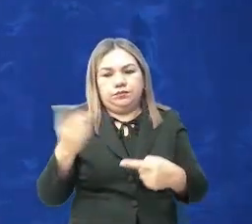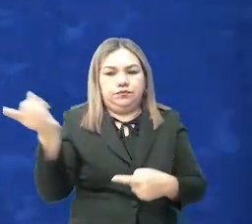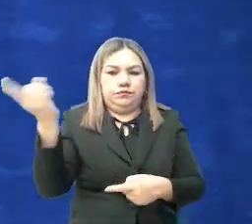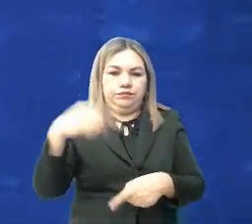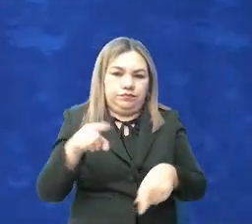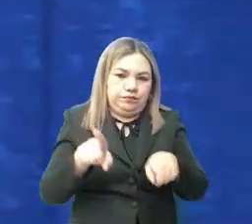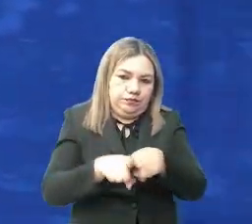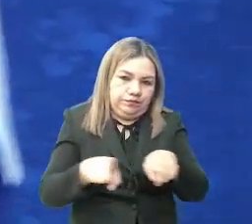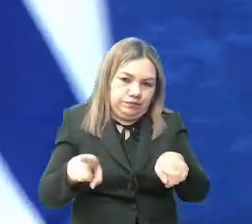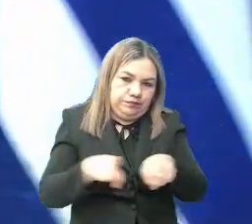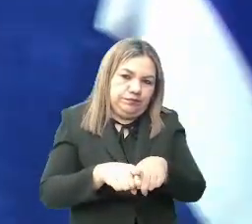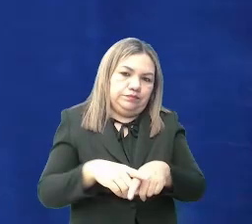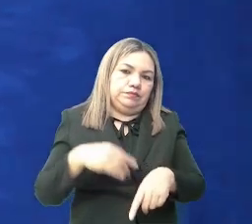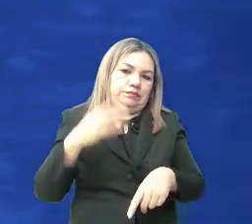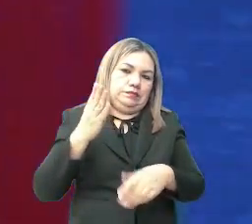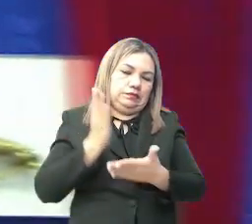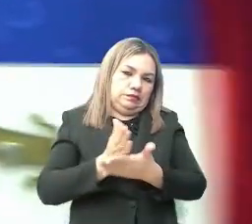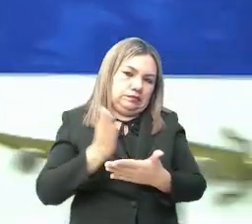The brothers,